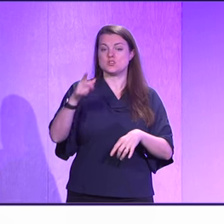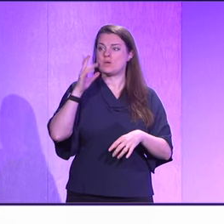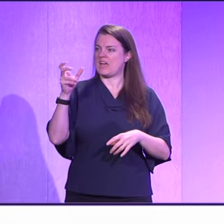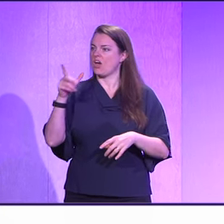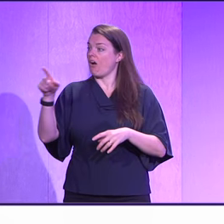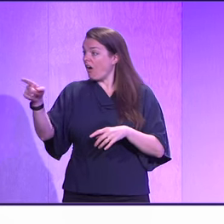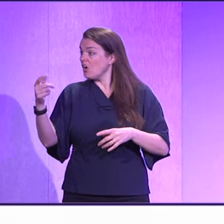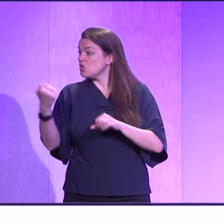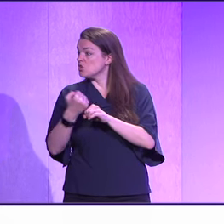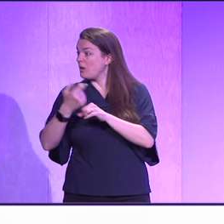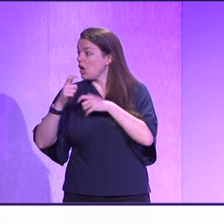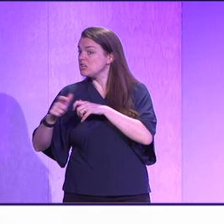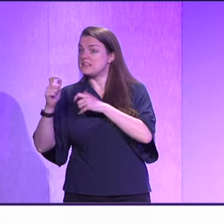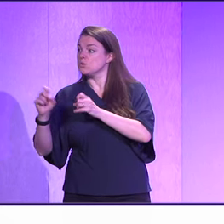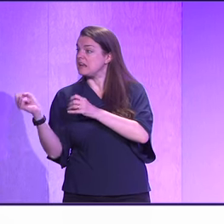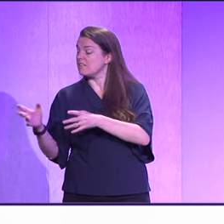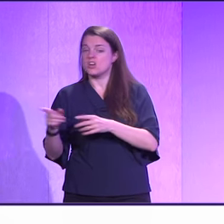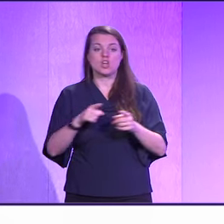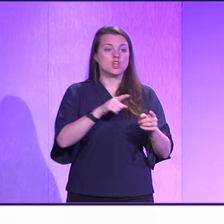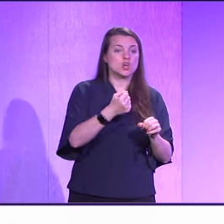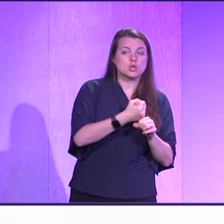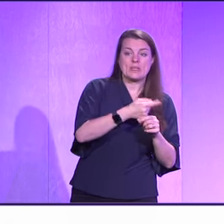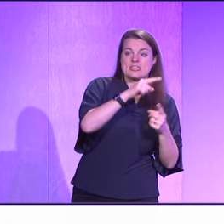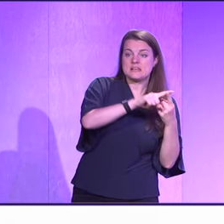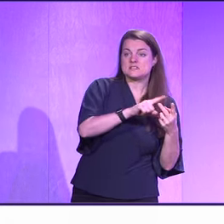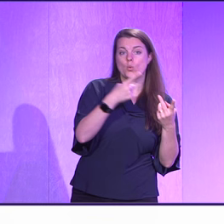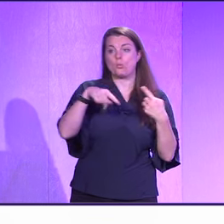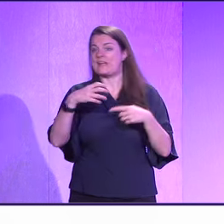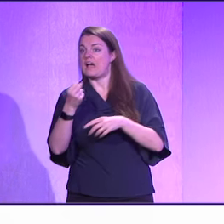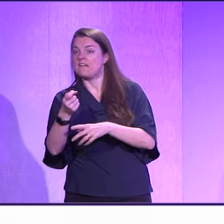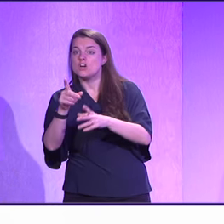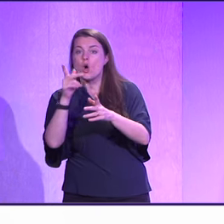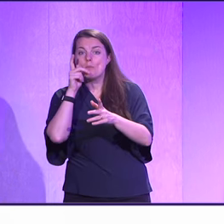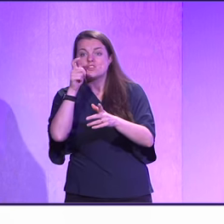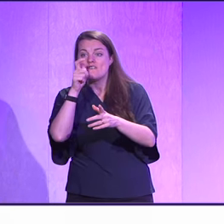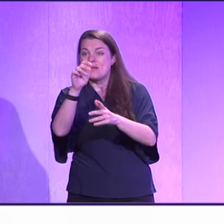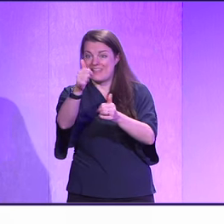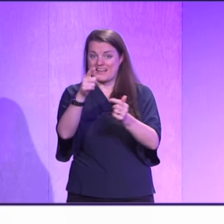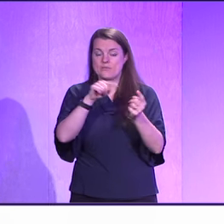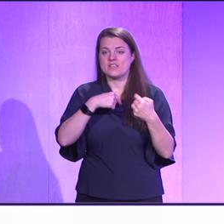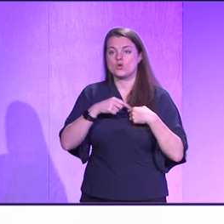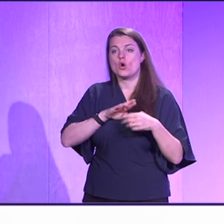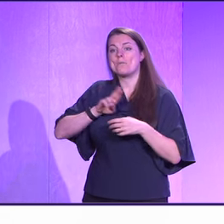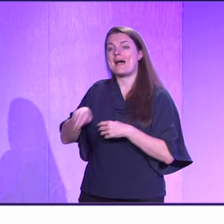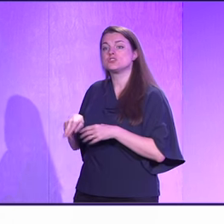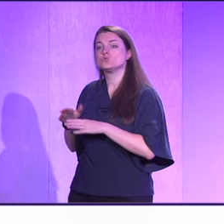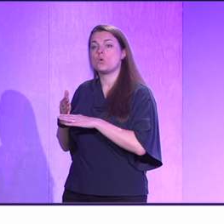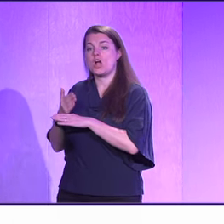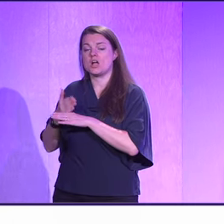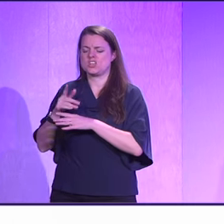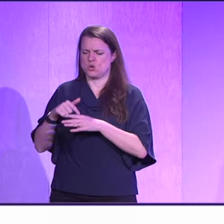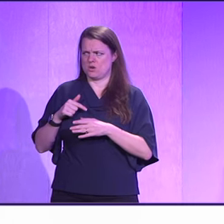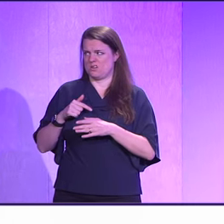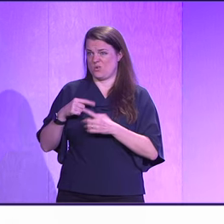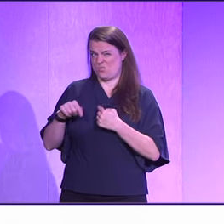we're doing like continuous delivery and we've got observability. And then you go back to your company and you're like, yeah, we've got a monolith, we've got a